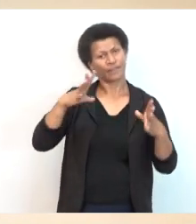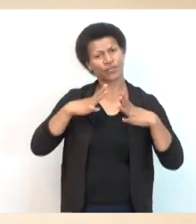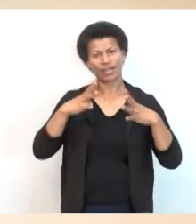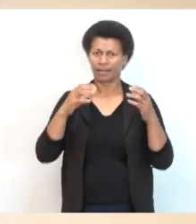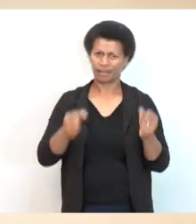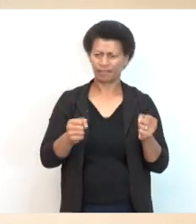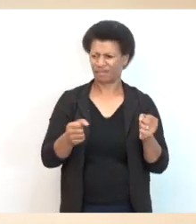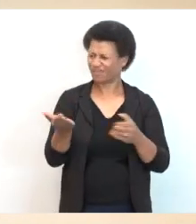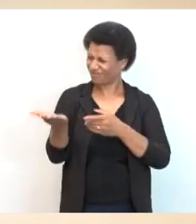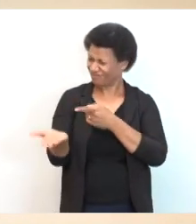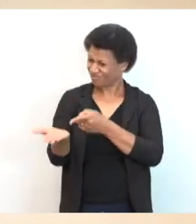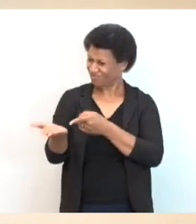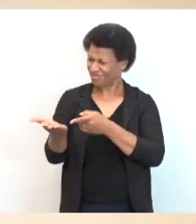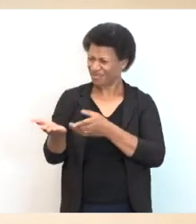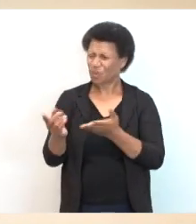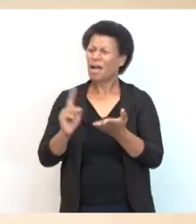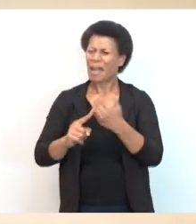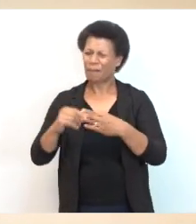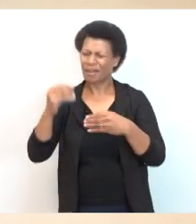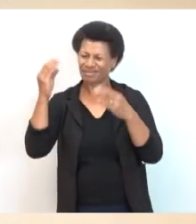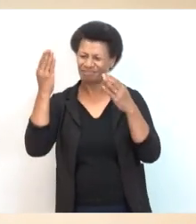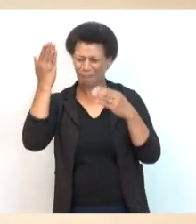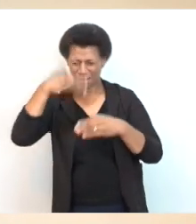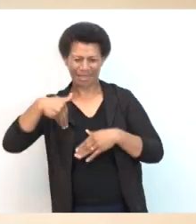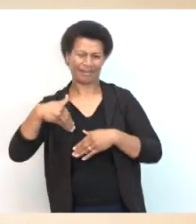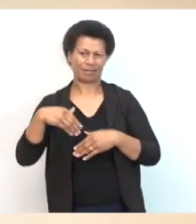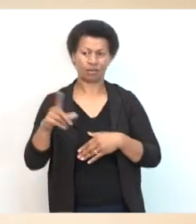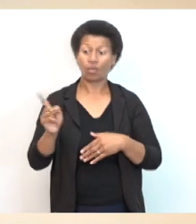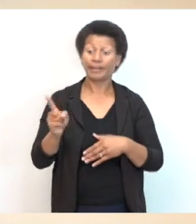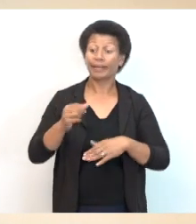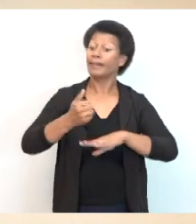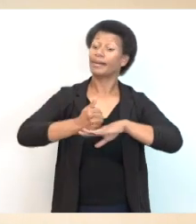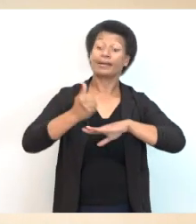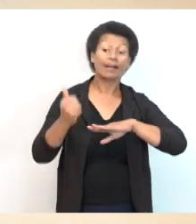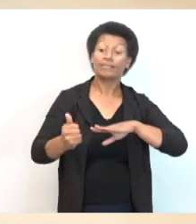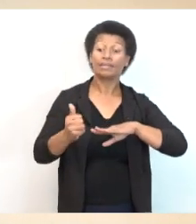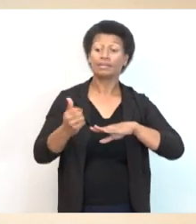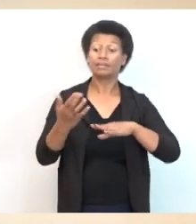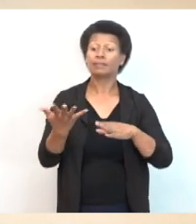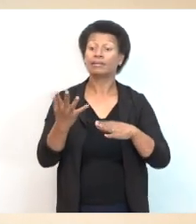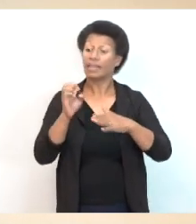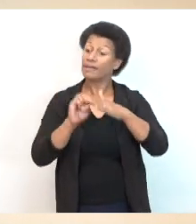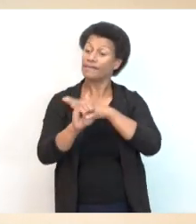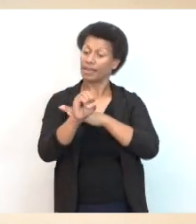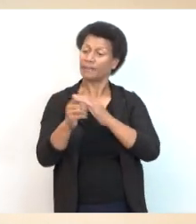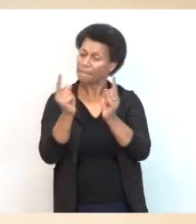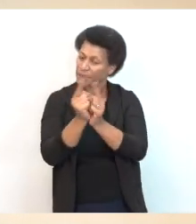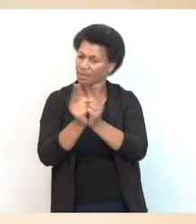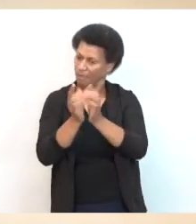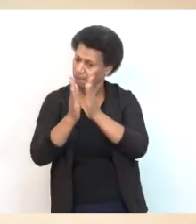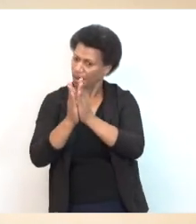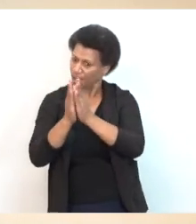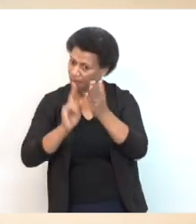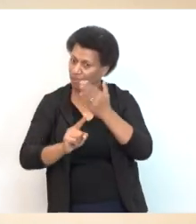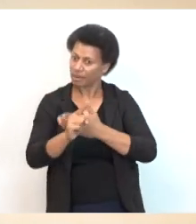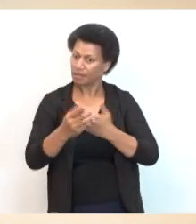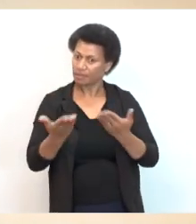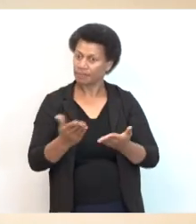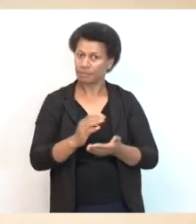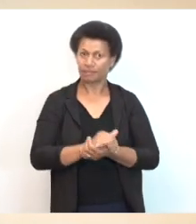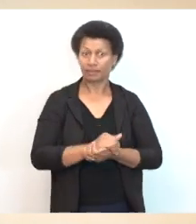practice that under the FijiFirst prayers were offered in government events and meetings. While the Constitution protects religious